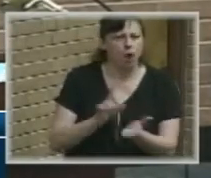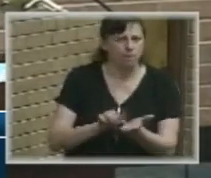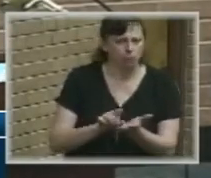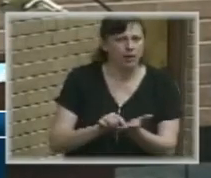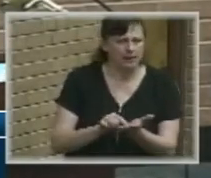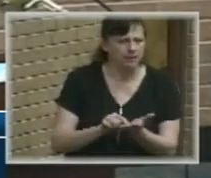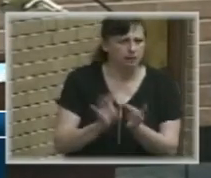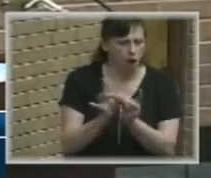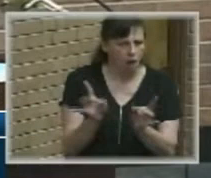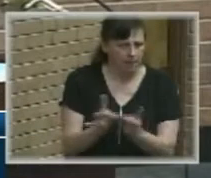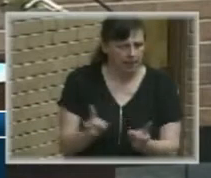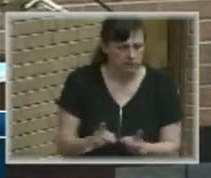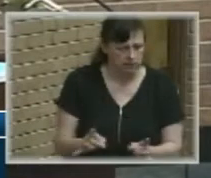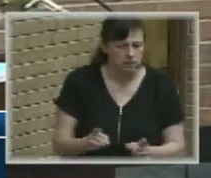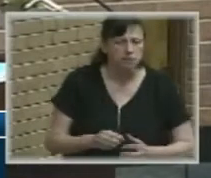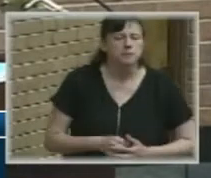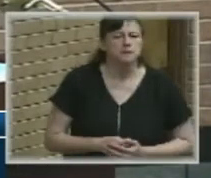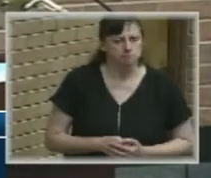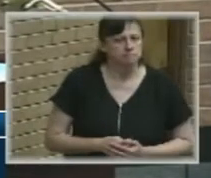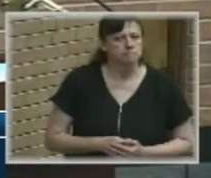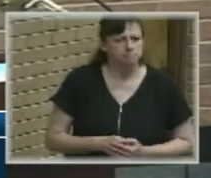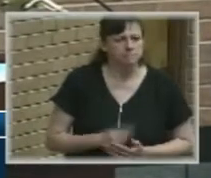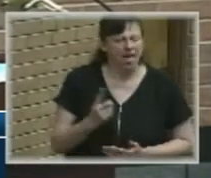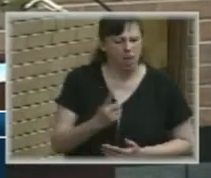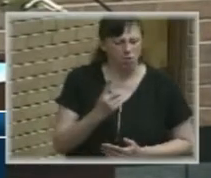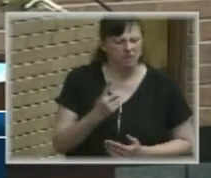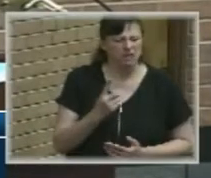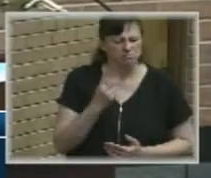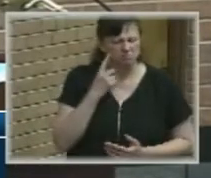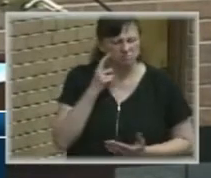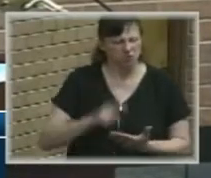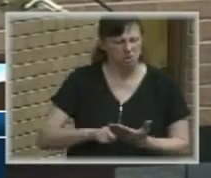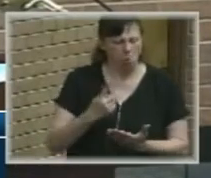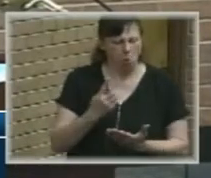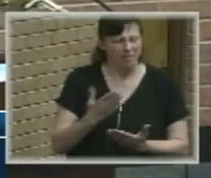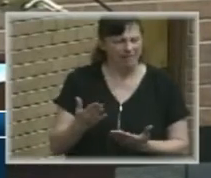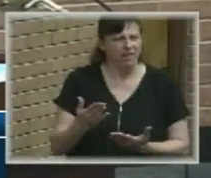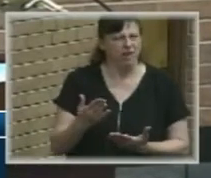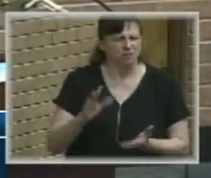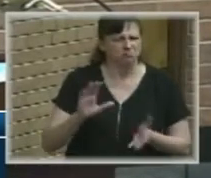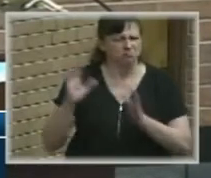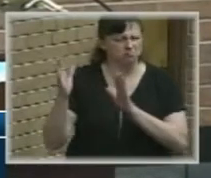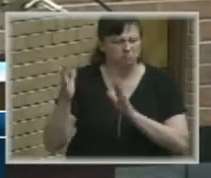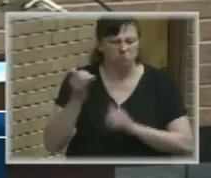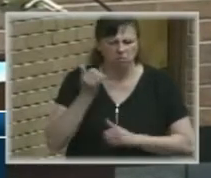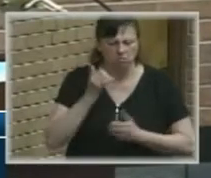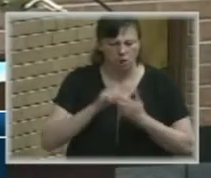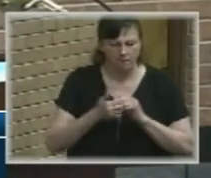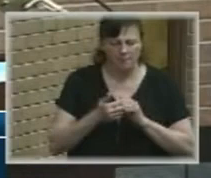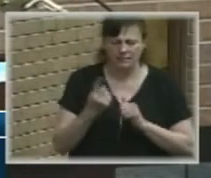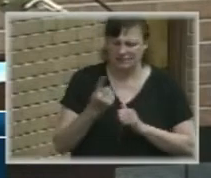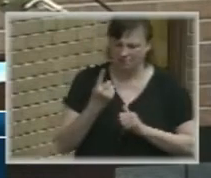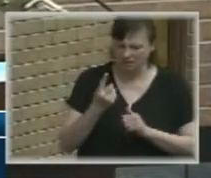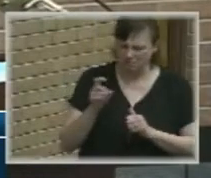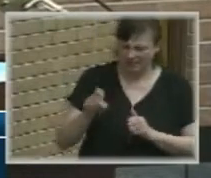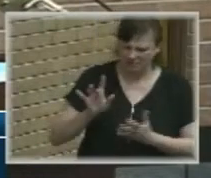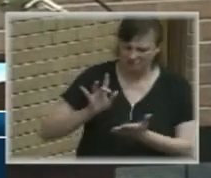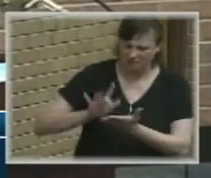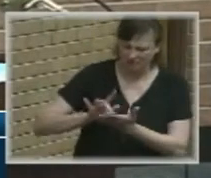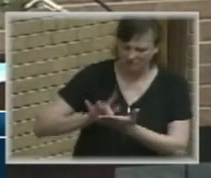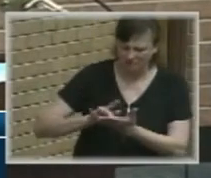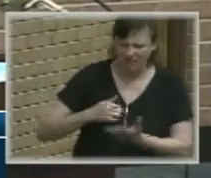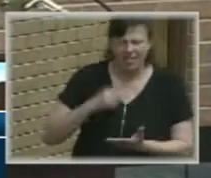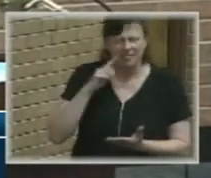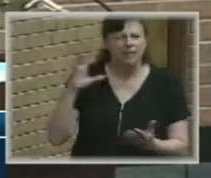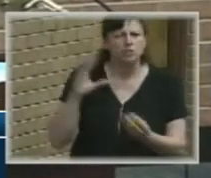the comments. I only found one thing that was problematic, that somebody had accidentally must have hit the button twice. So I think the total we